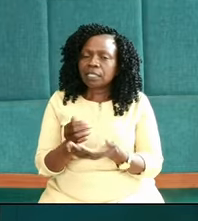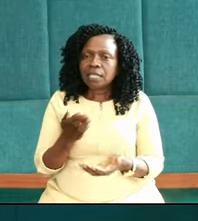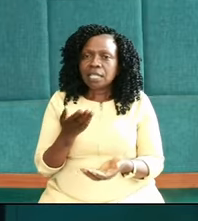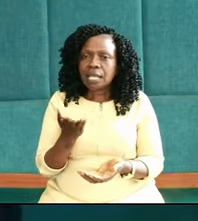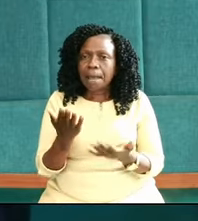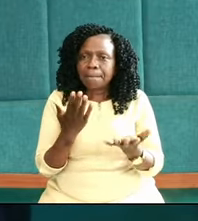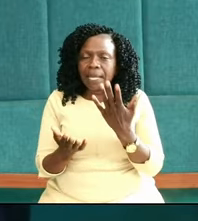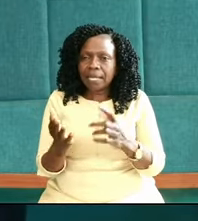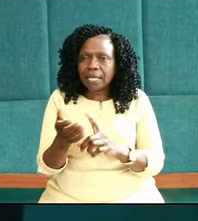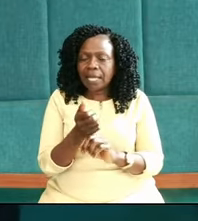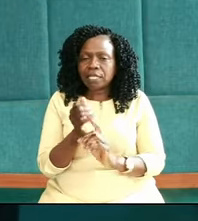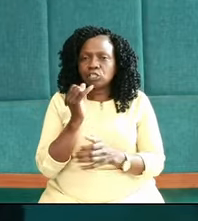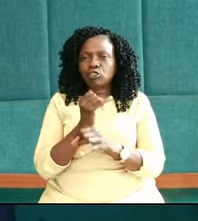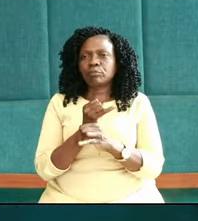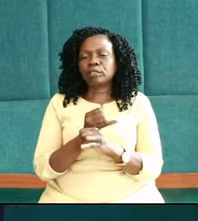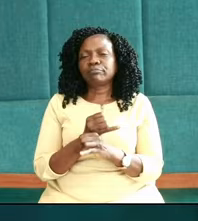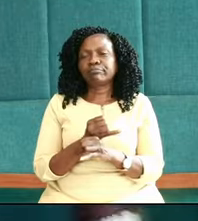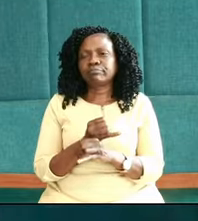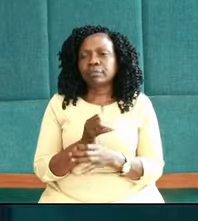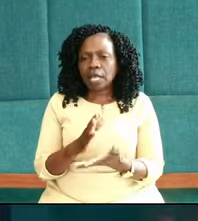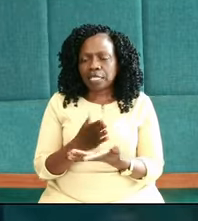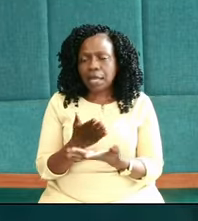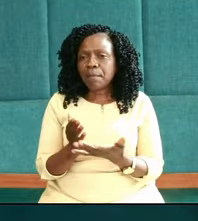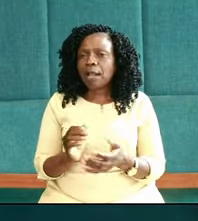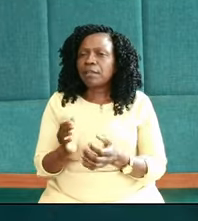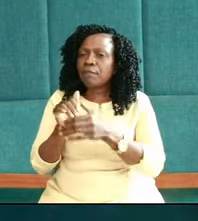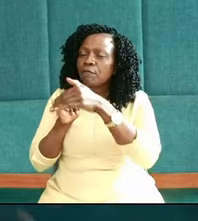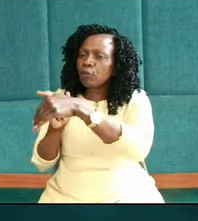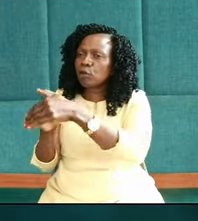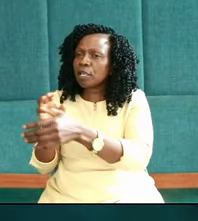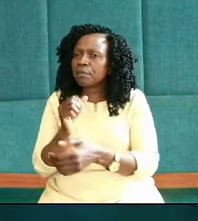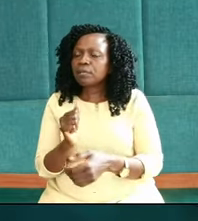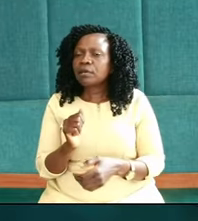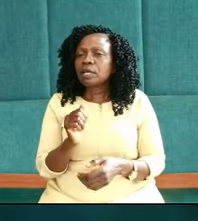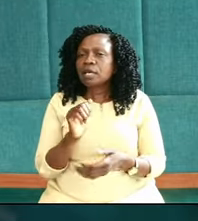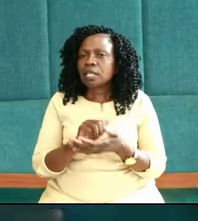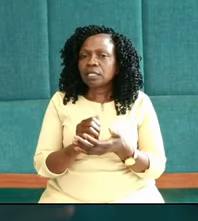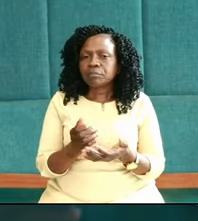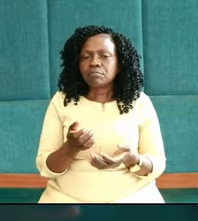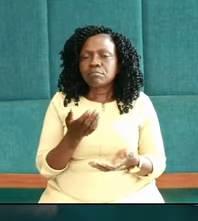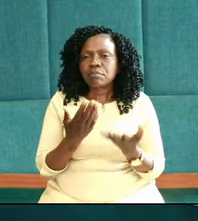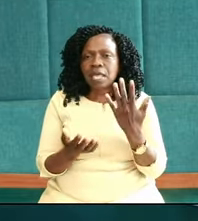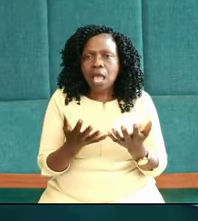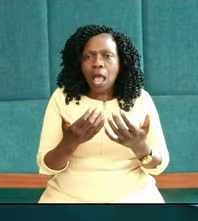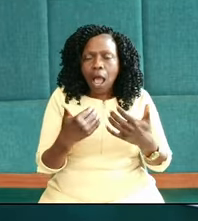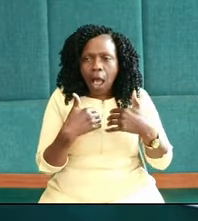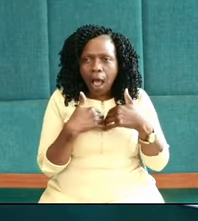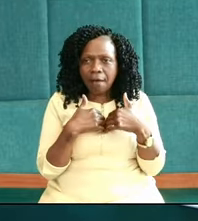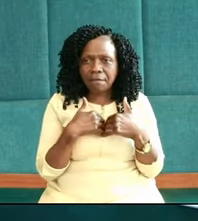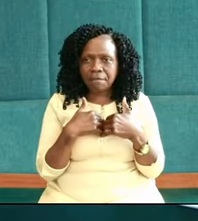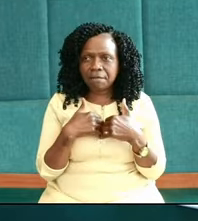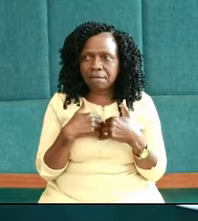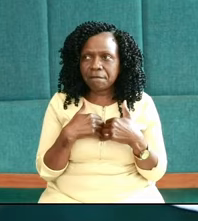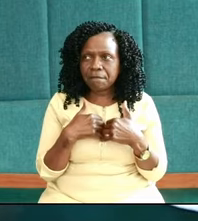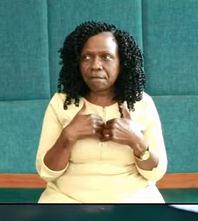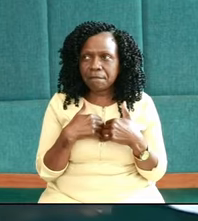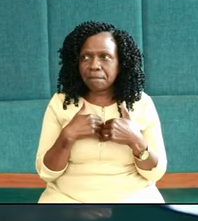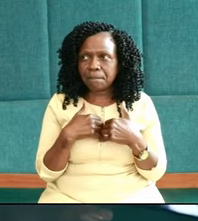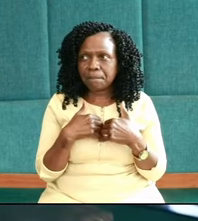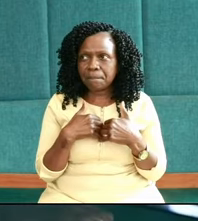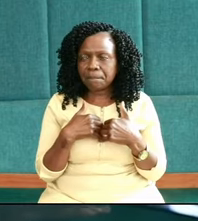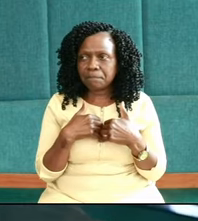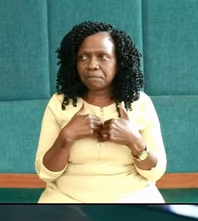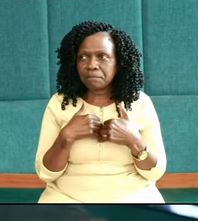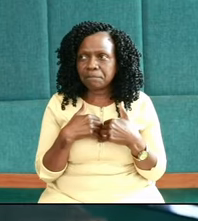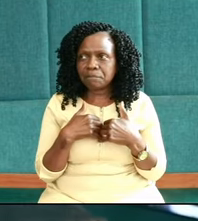to get jobs. Some are following that they may be able to have a table that is